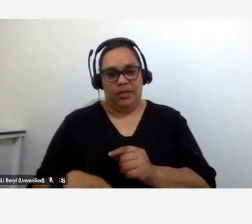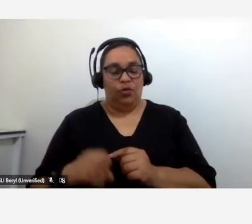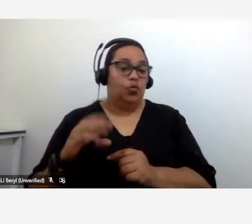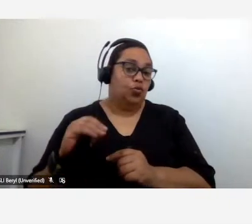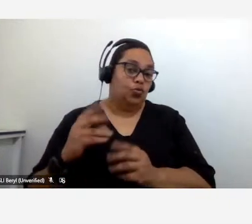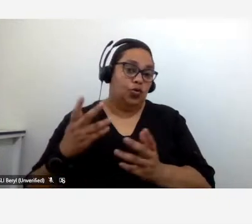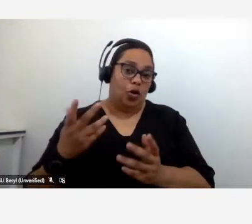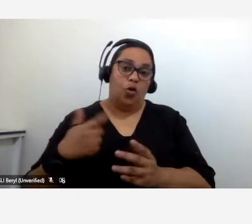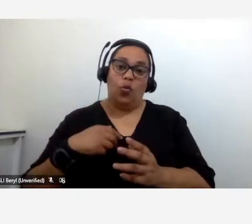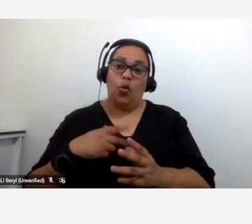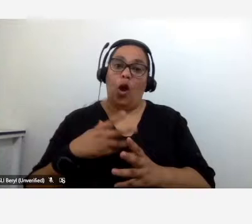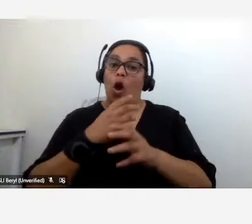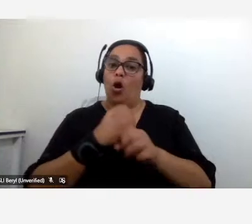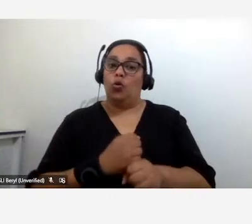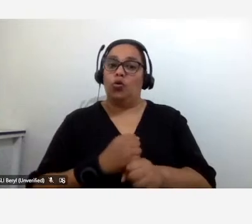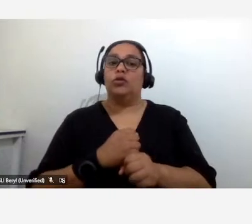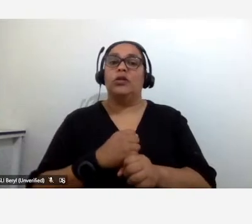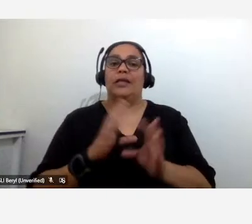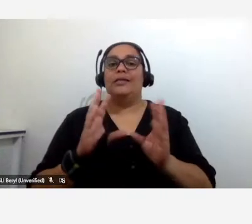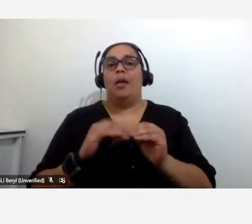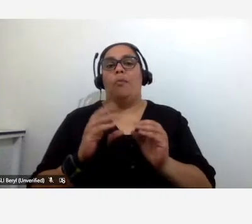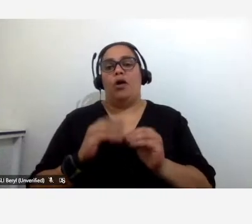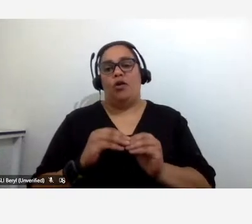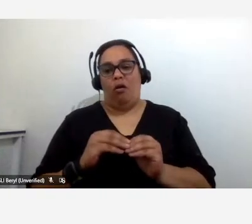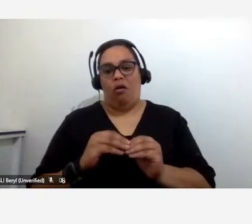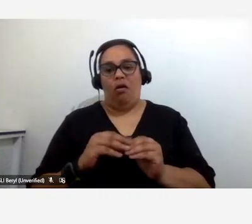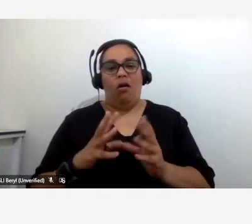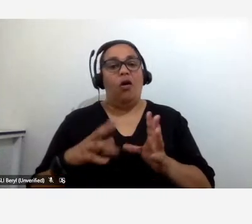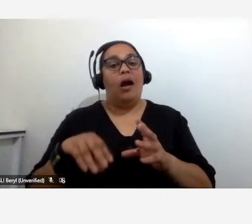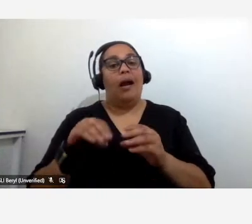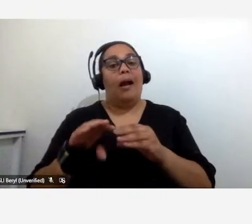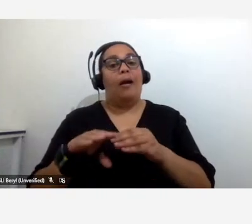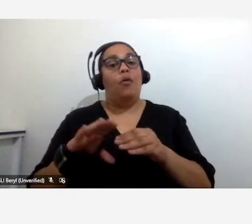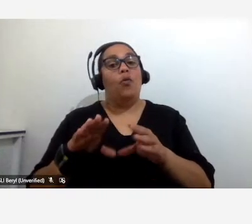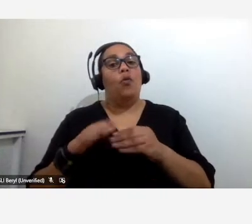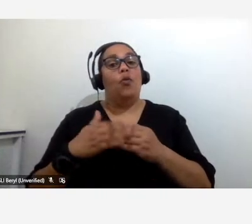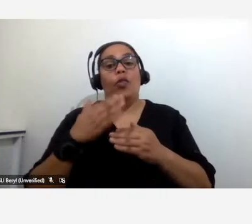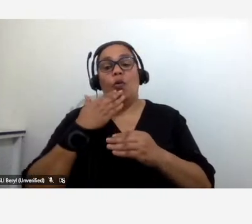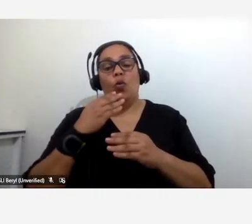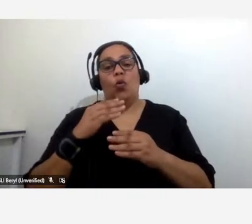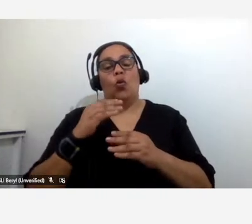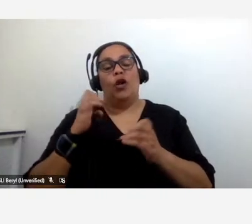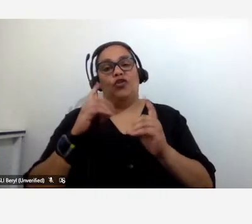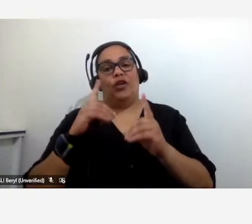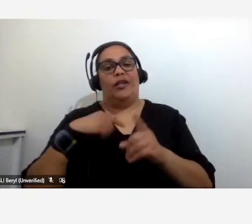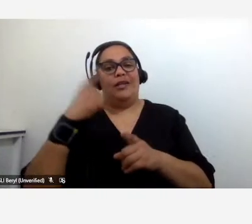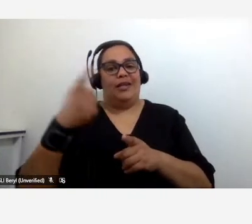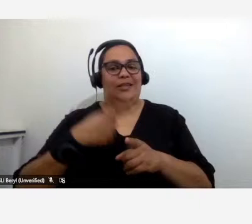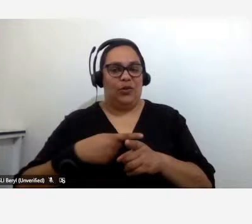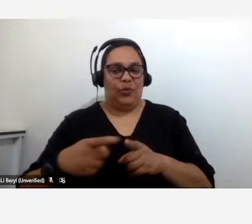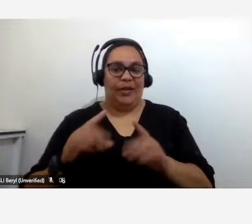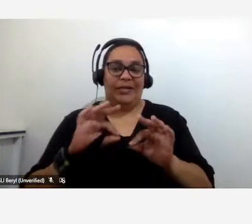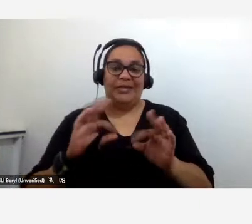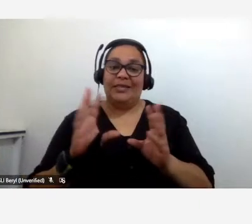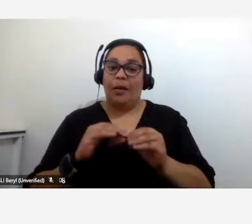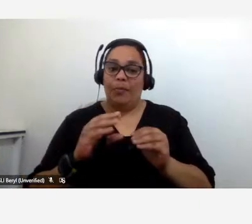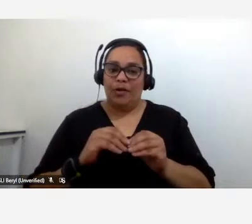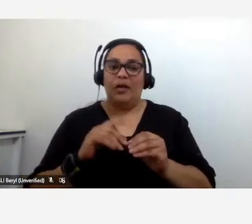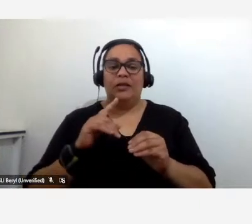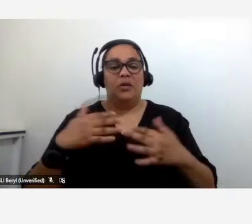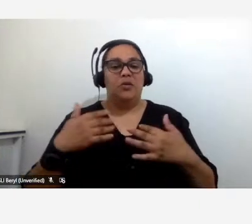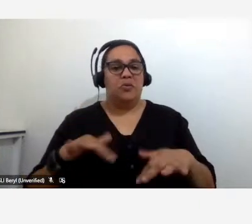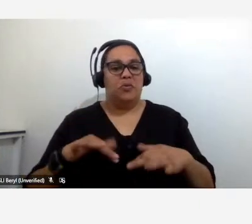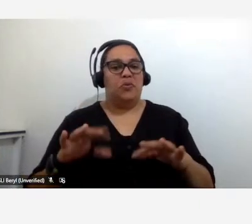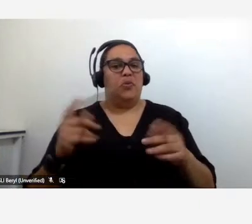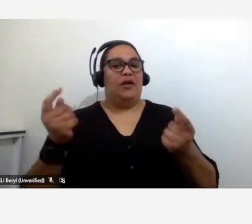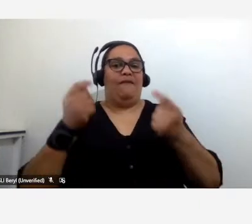So we are hosting a seminar with education next week. And this seminar will be a pivotal